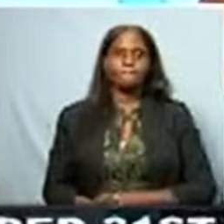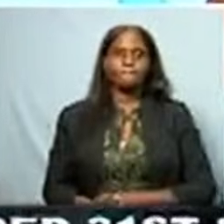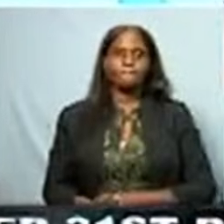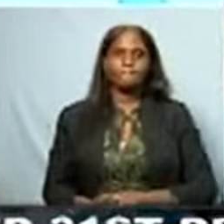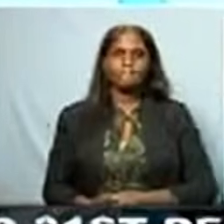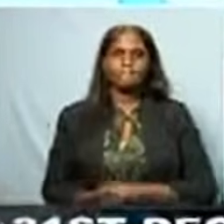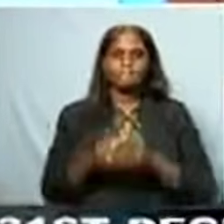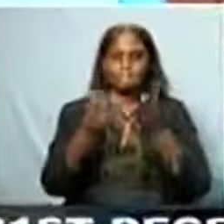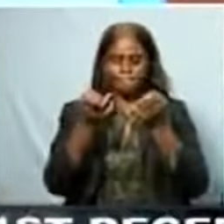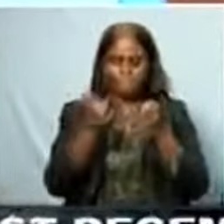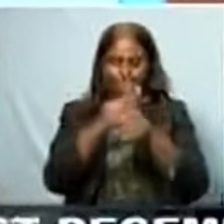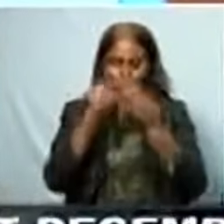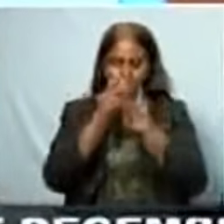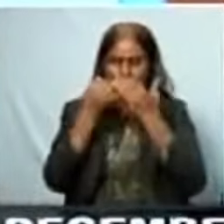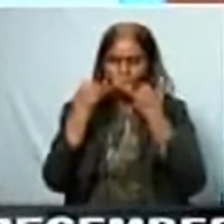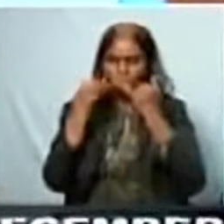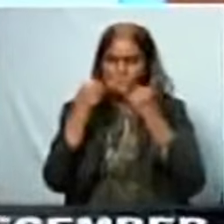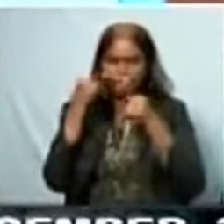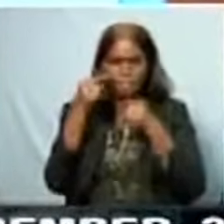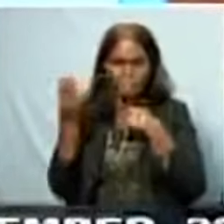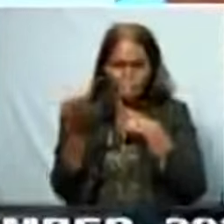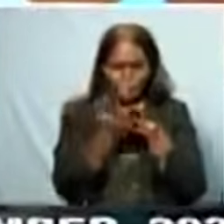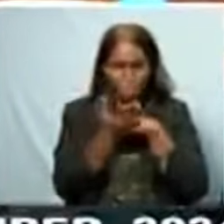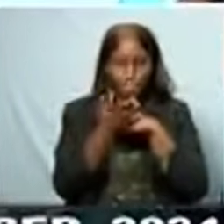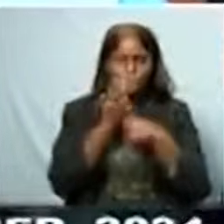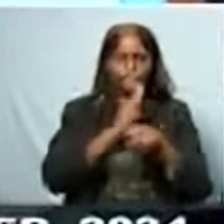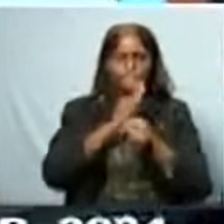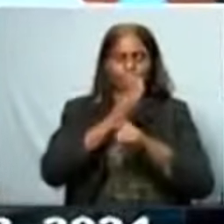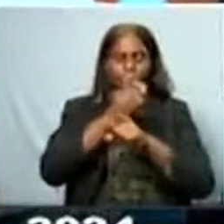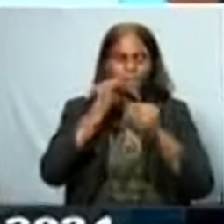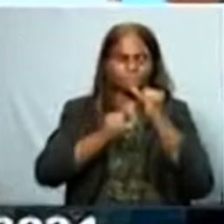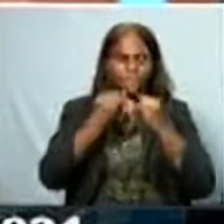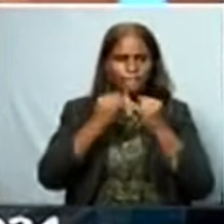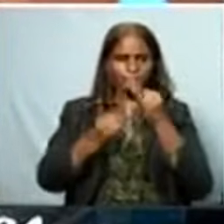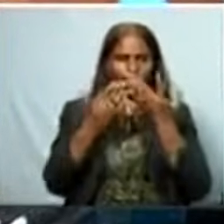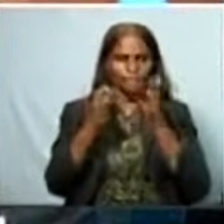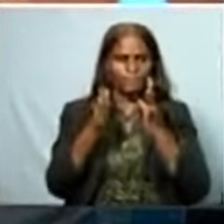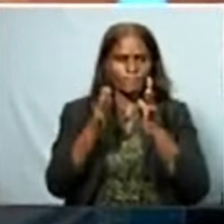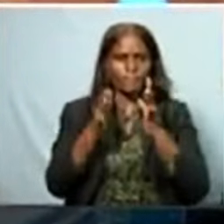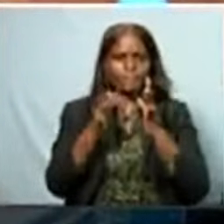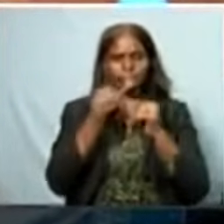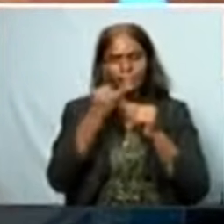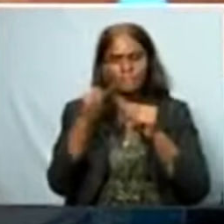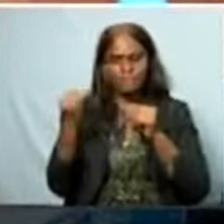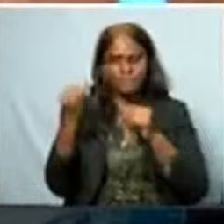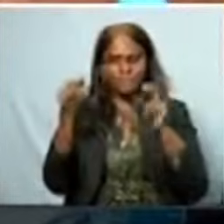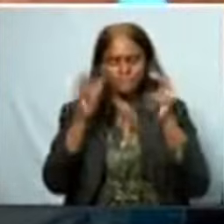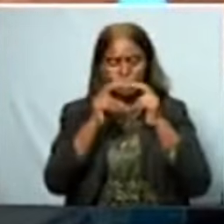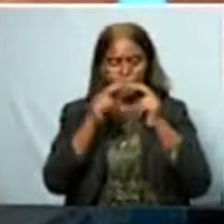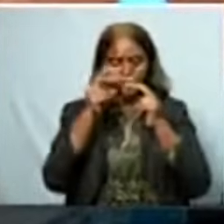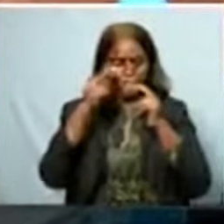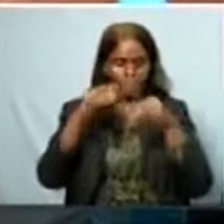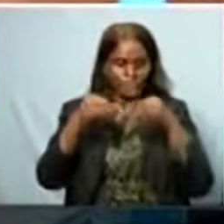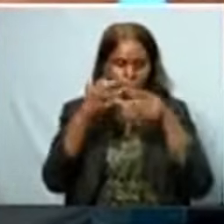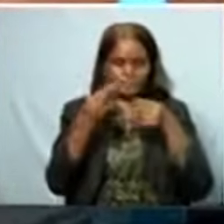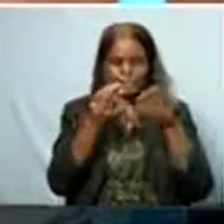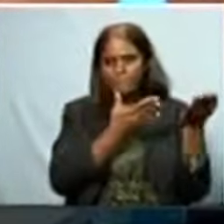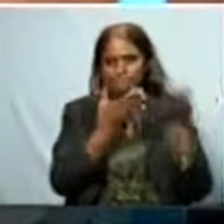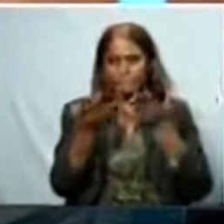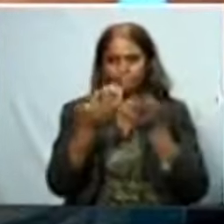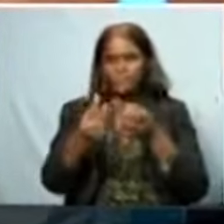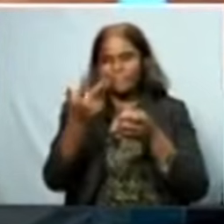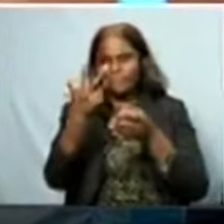So we want those information for that. Then issue of a contract for supply or delivery of 3